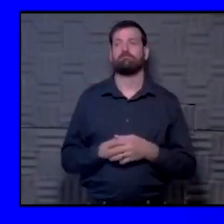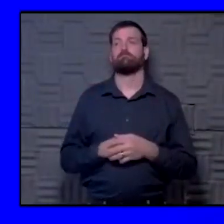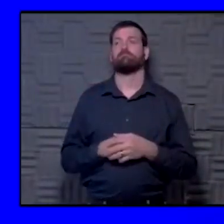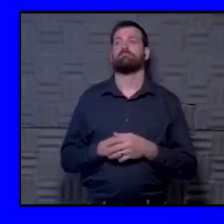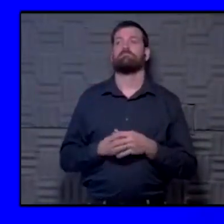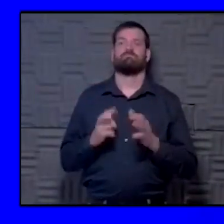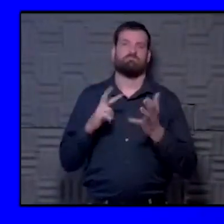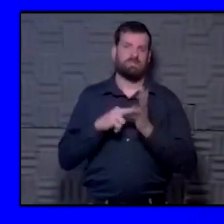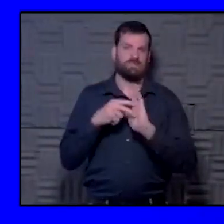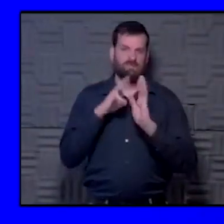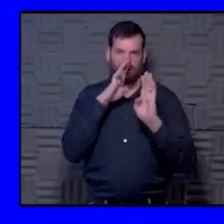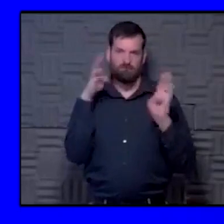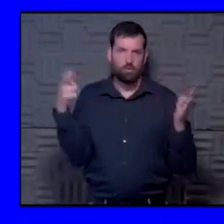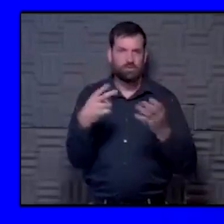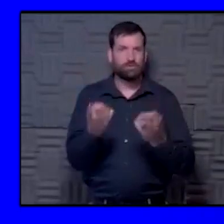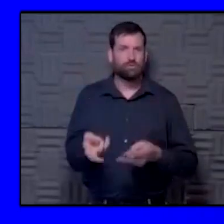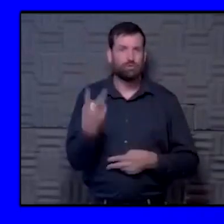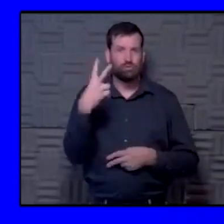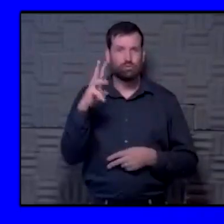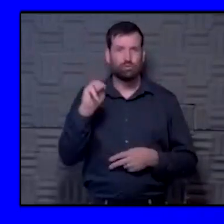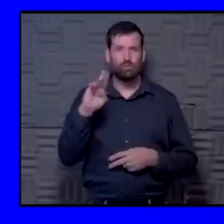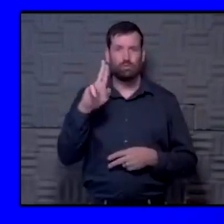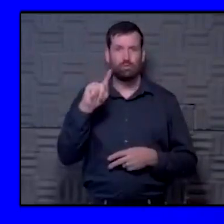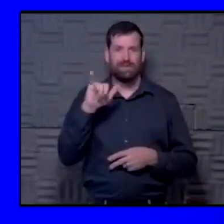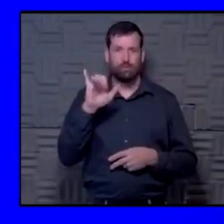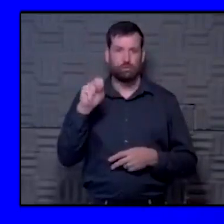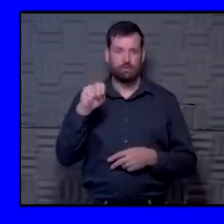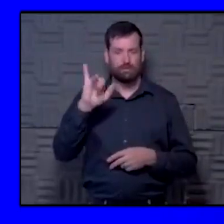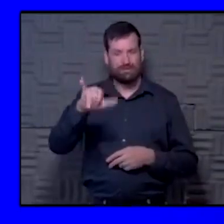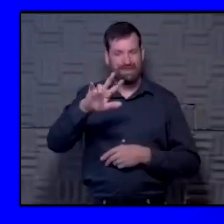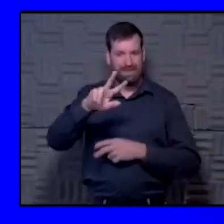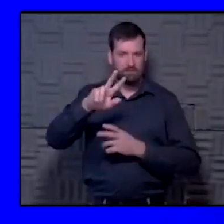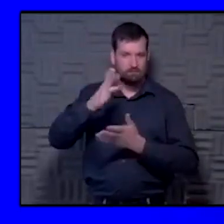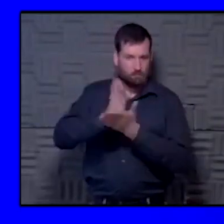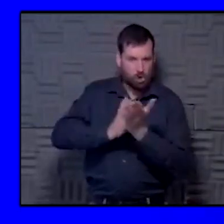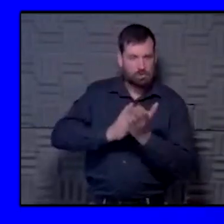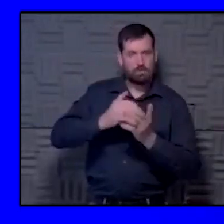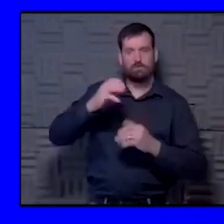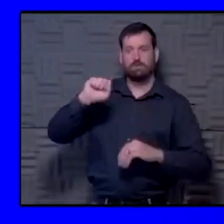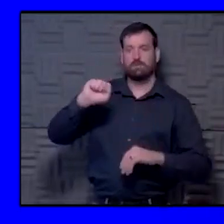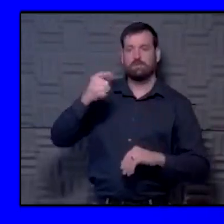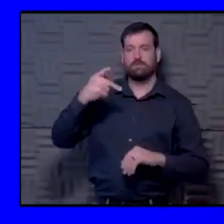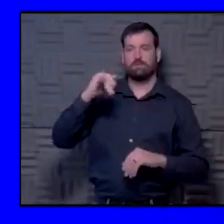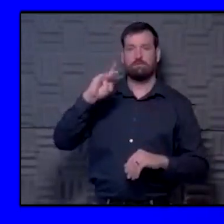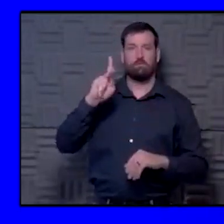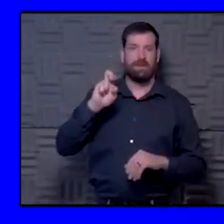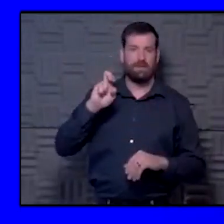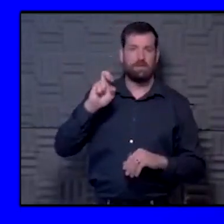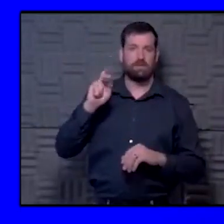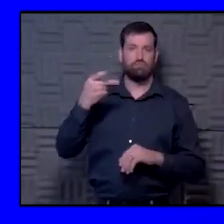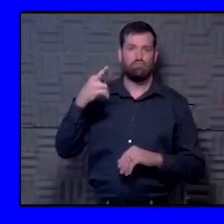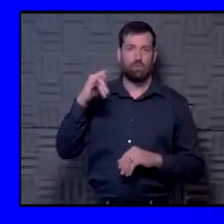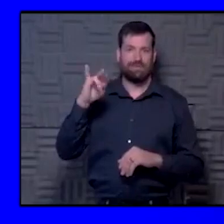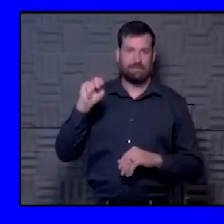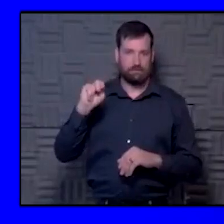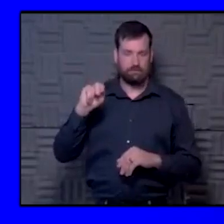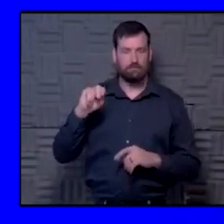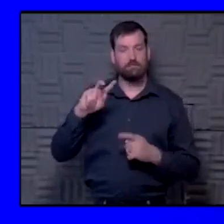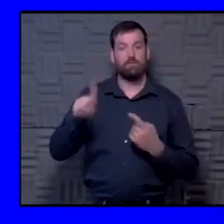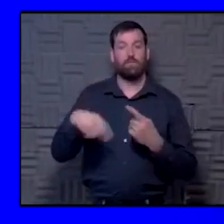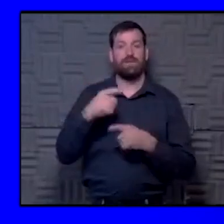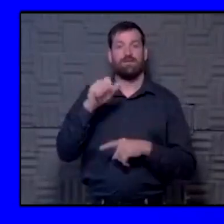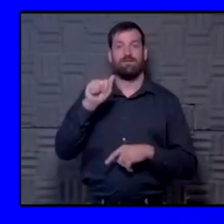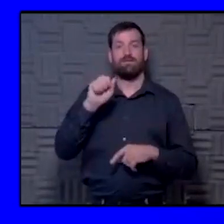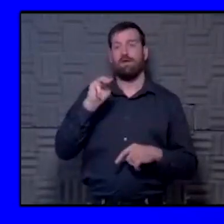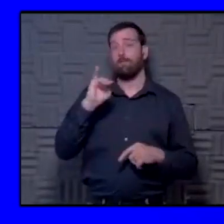basically it's focusing on two mutations in that specific area of the spike protein that binds to the receptor. When those